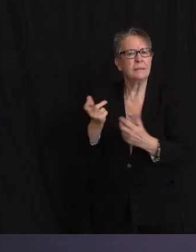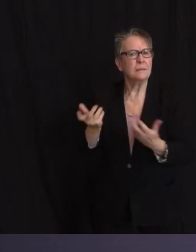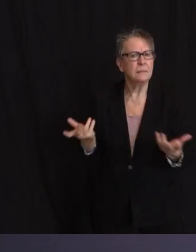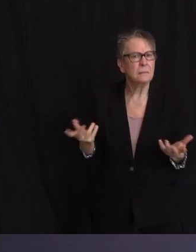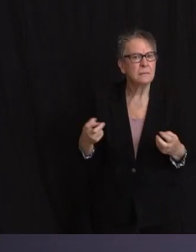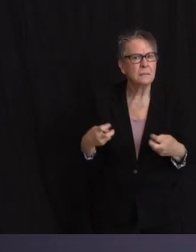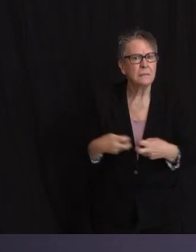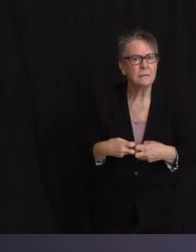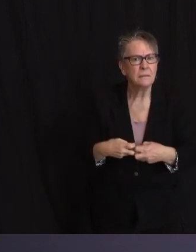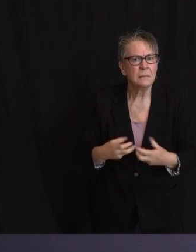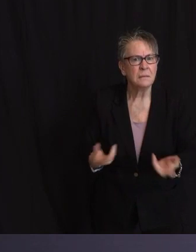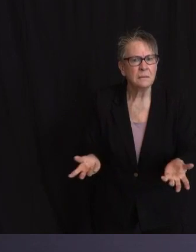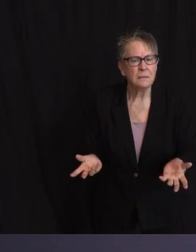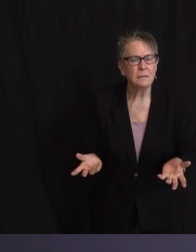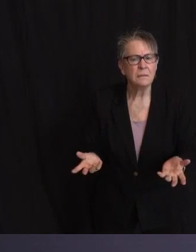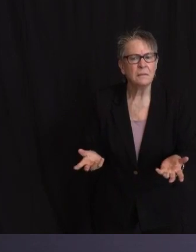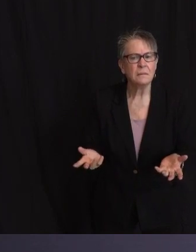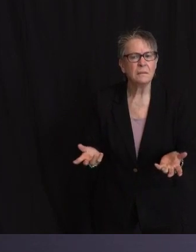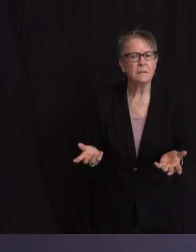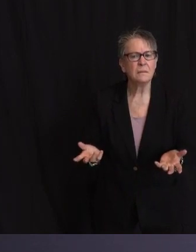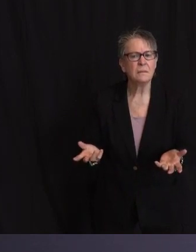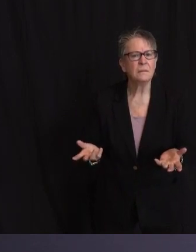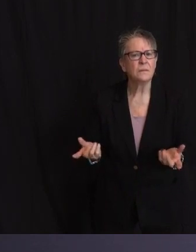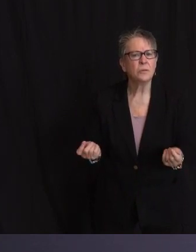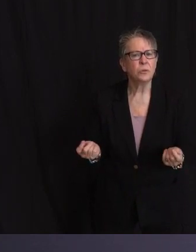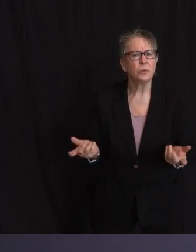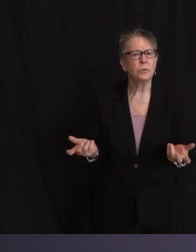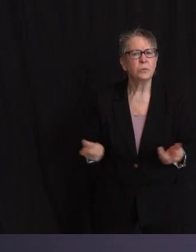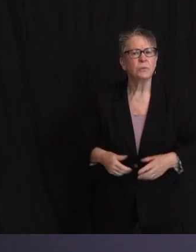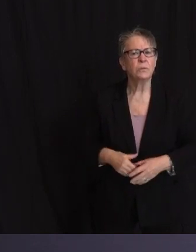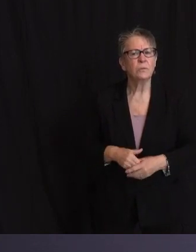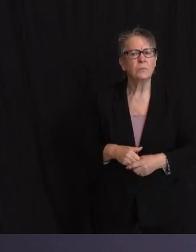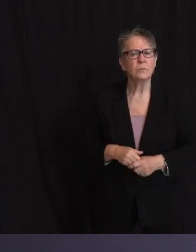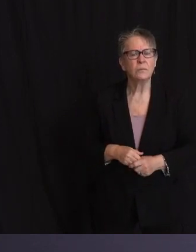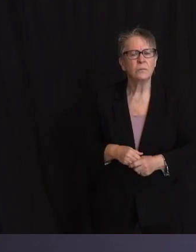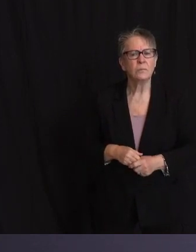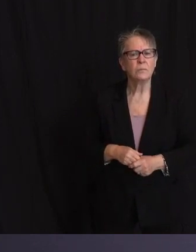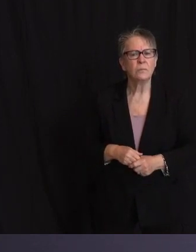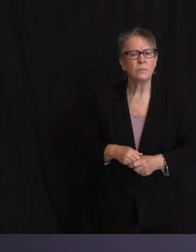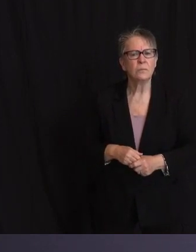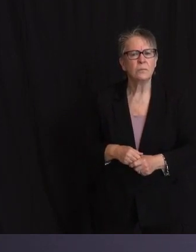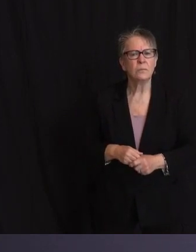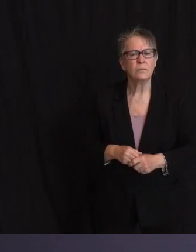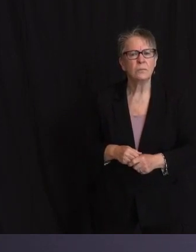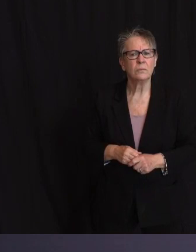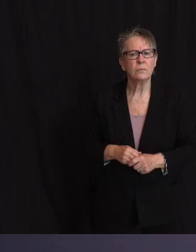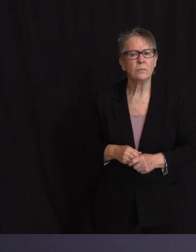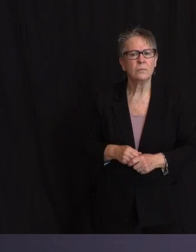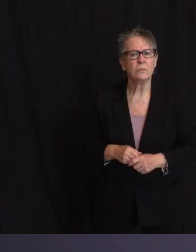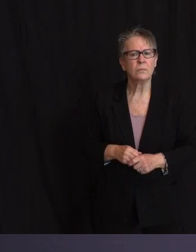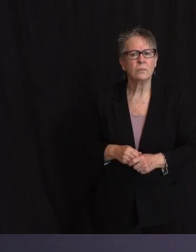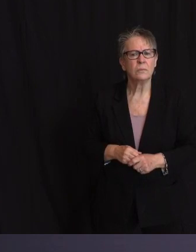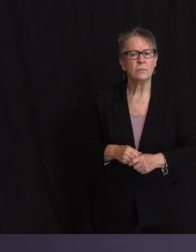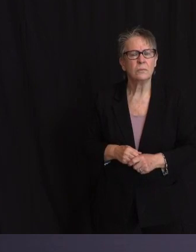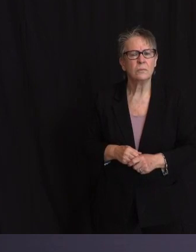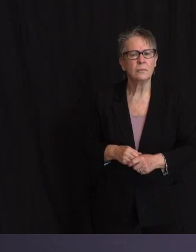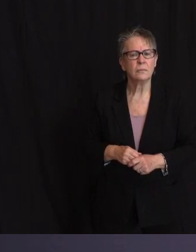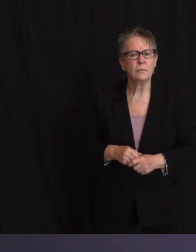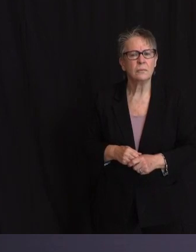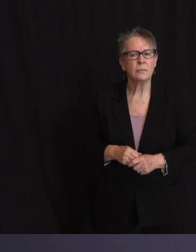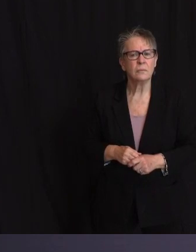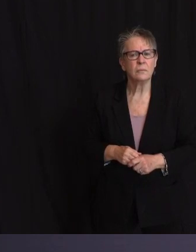hospitalizations, are starting to fall off, but are you seeing a greater concentration of hospitalizations in central or southern counties, or has there been